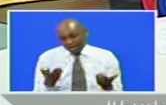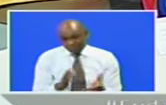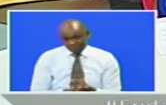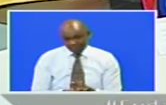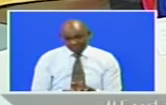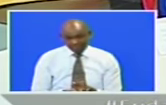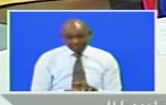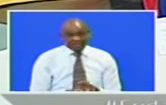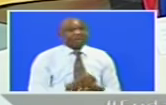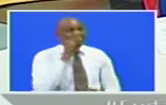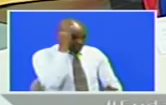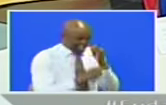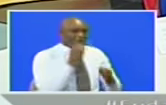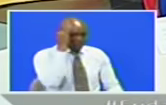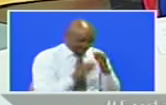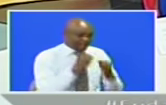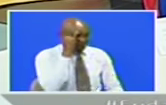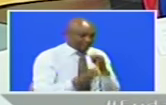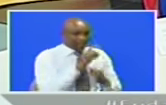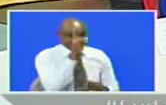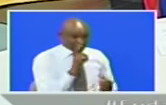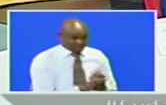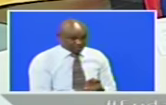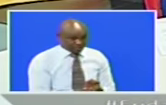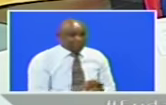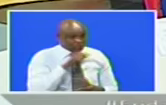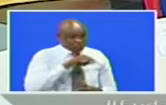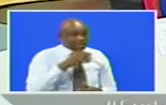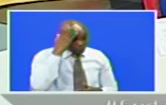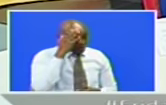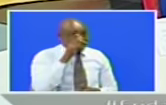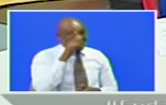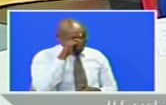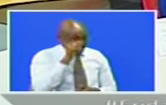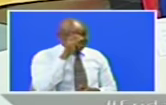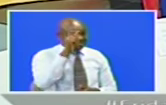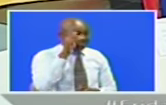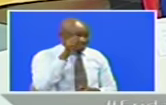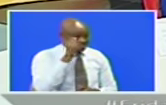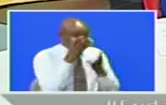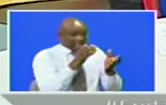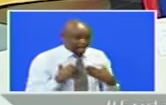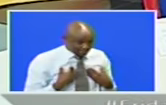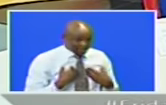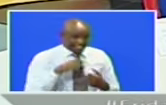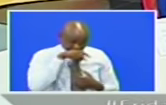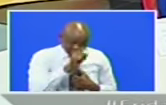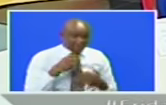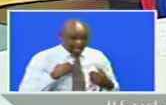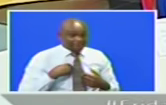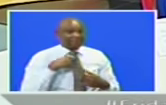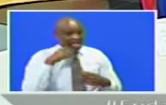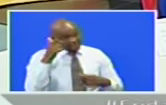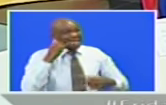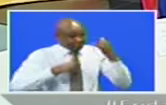Okay, Tim, finally, my final question. Those drivers, do they know that NTSA is still on the lookout? Because they obviously seem to be having a good